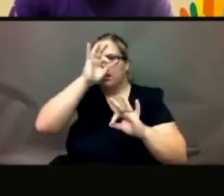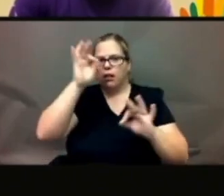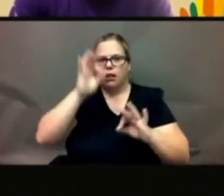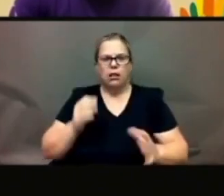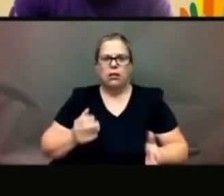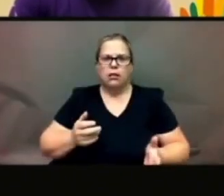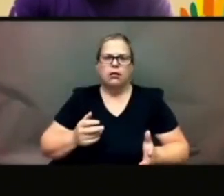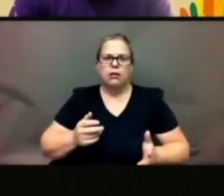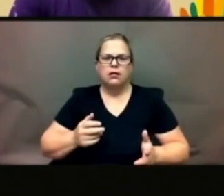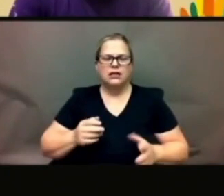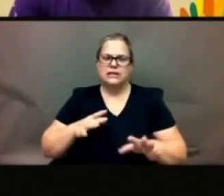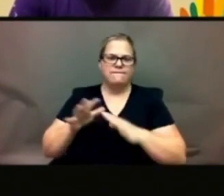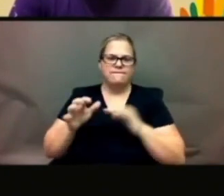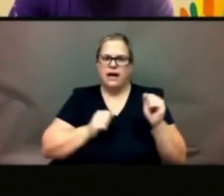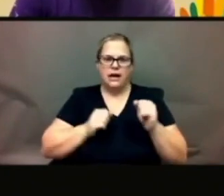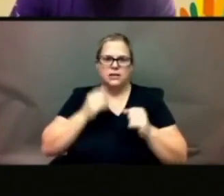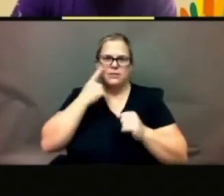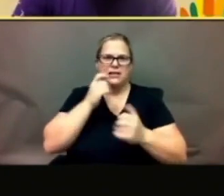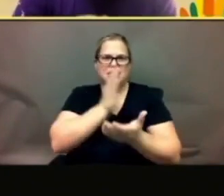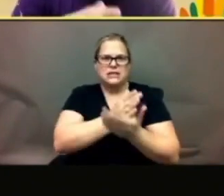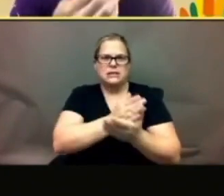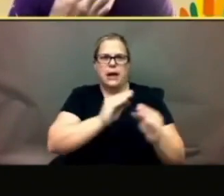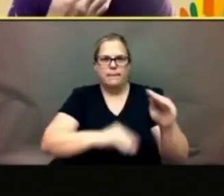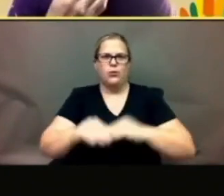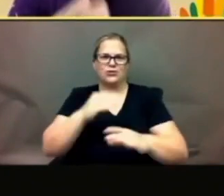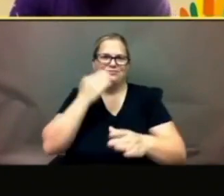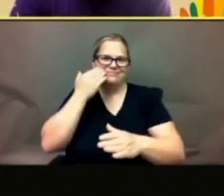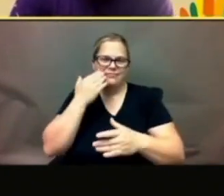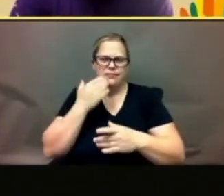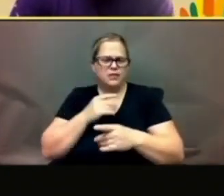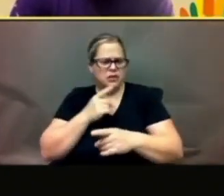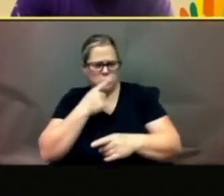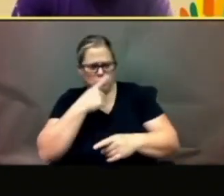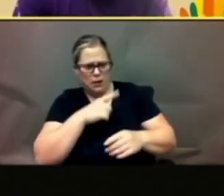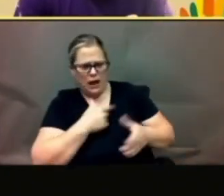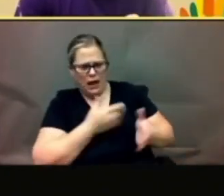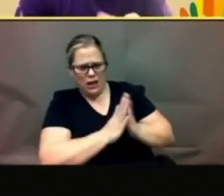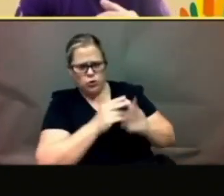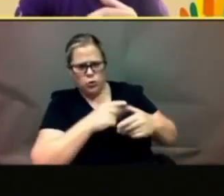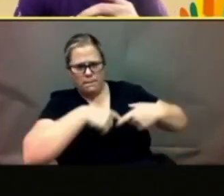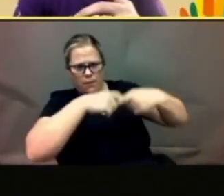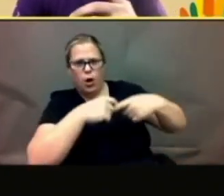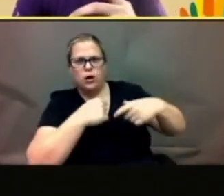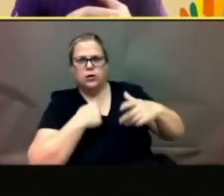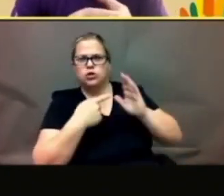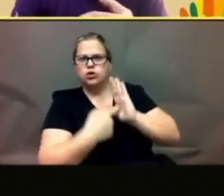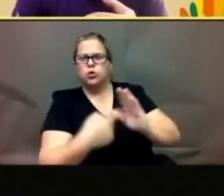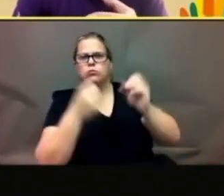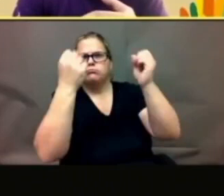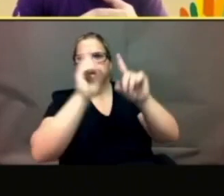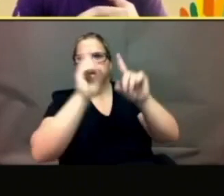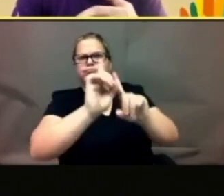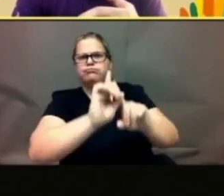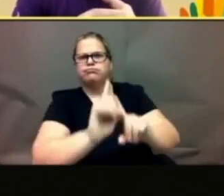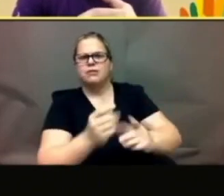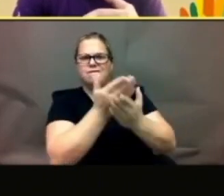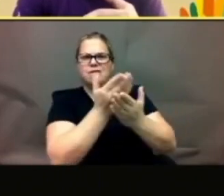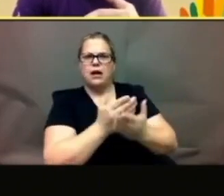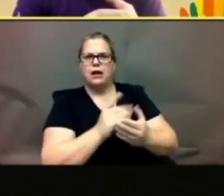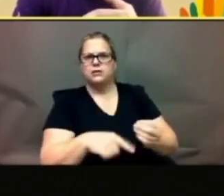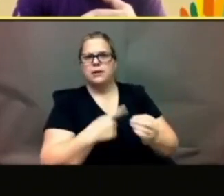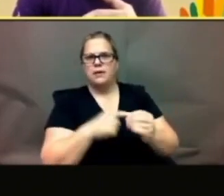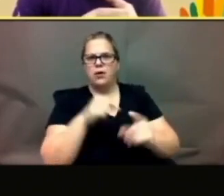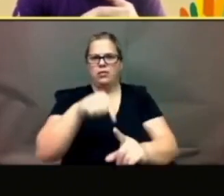Sorry, it goes so fast because it's stop motion. But Colleen, you maybe can, can I ask you to pause there? We're yeah. showing a lot of different facts Oh, about the yeah.